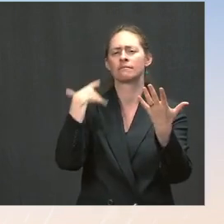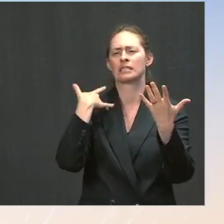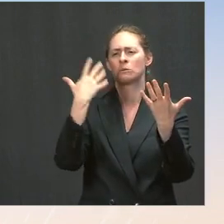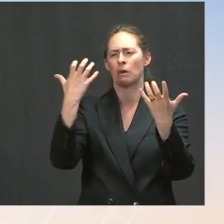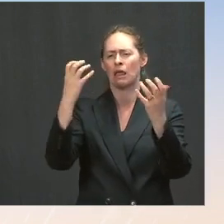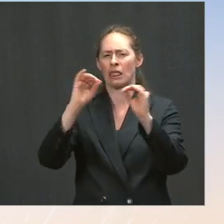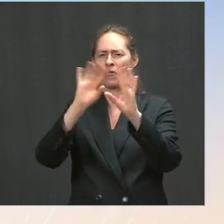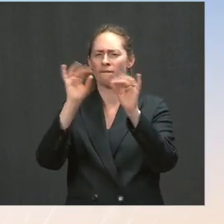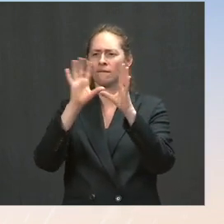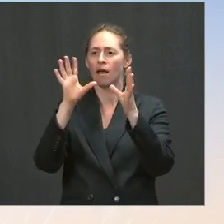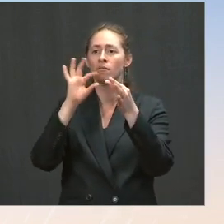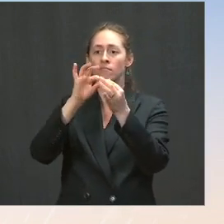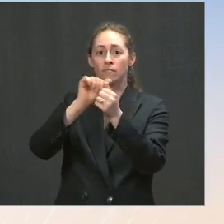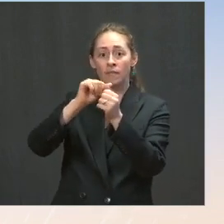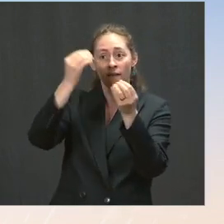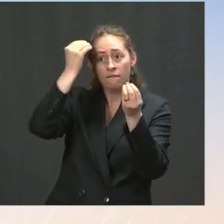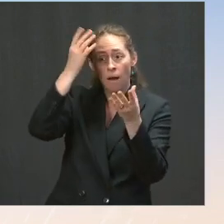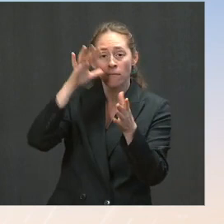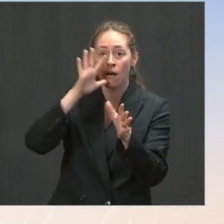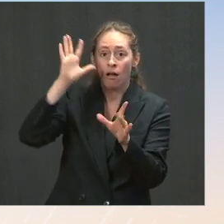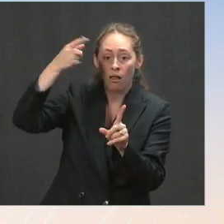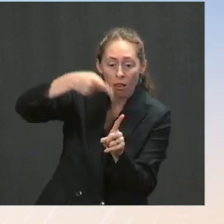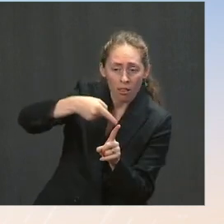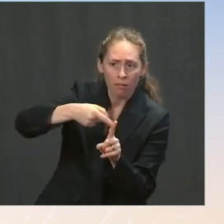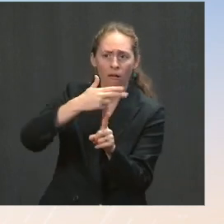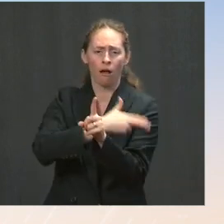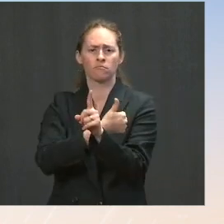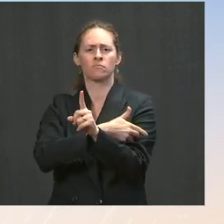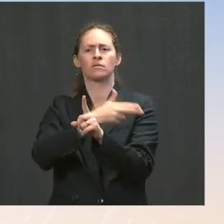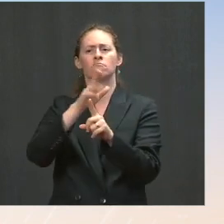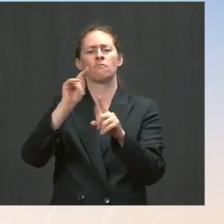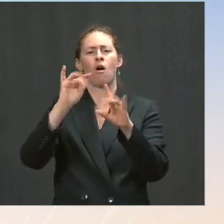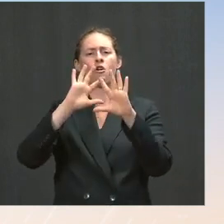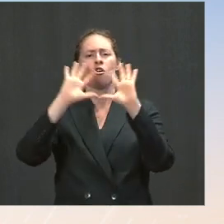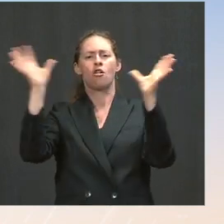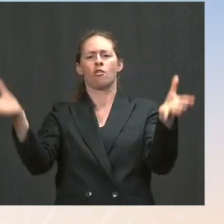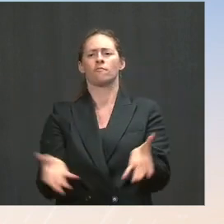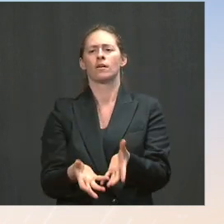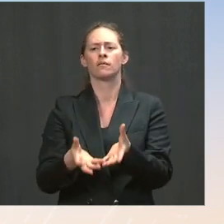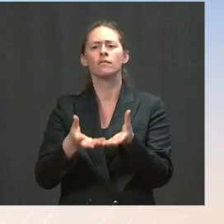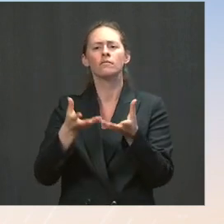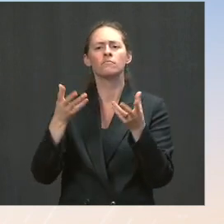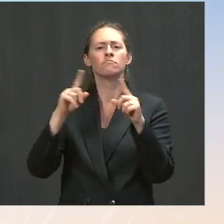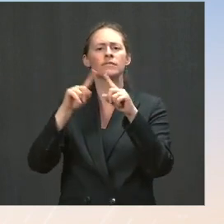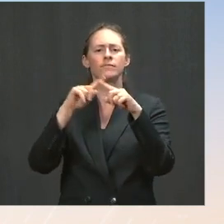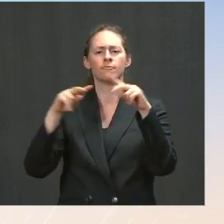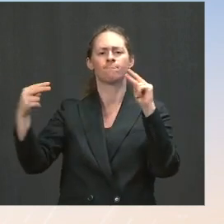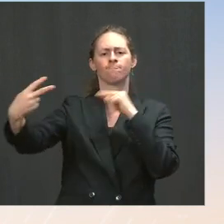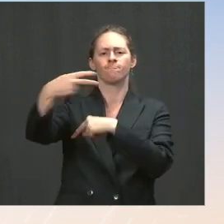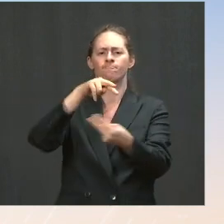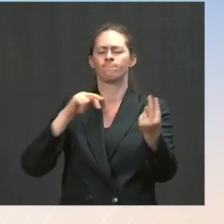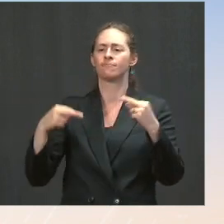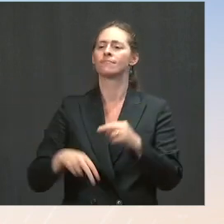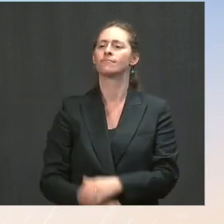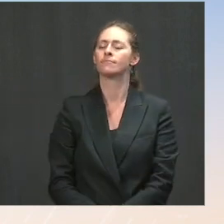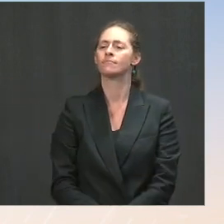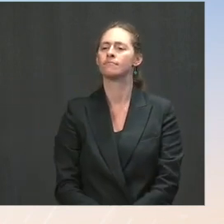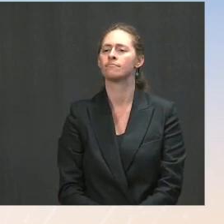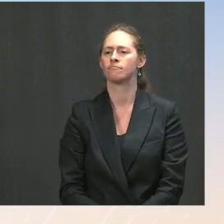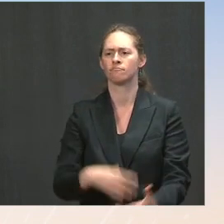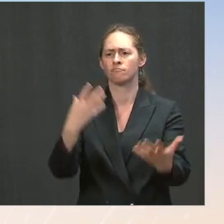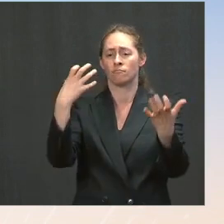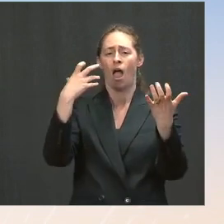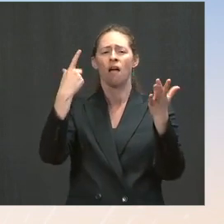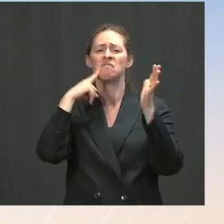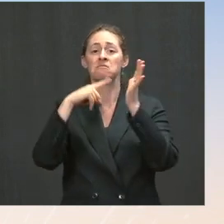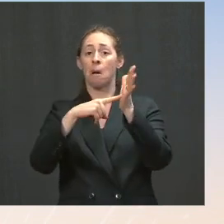individual cases, because what people are really looking at, or what we're looking at, is how it relates to across state data. Florida, this data